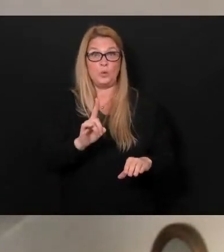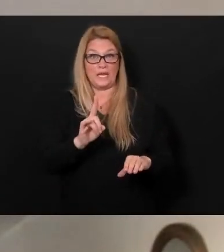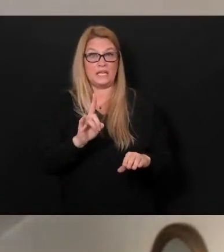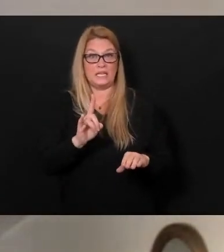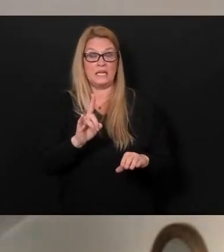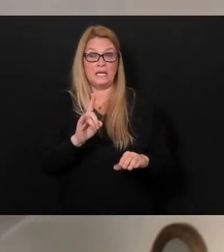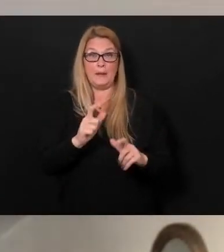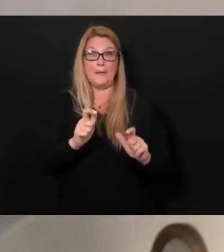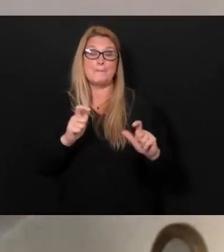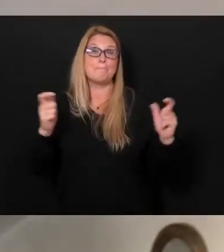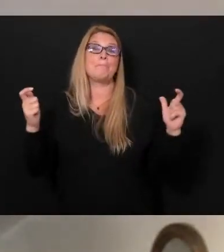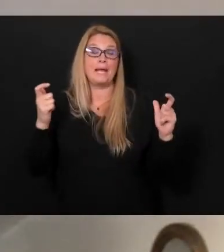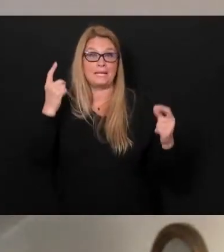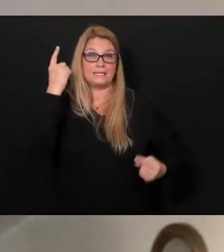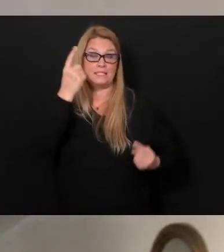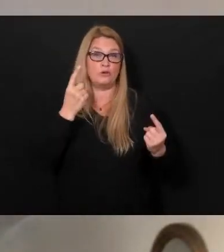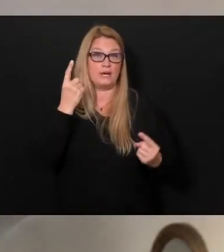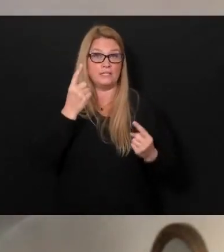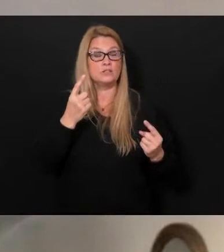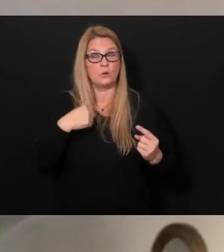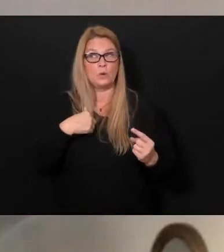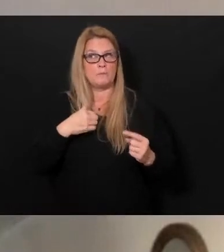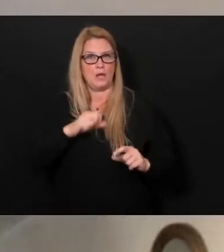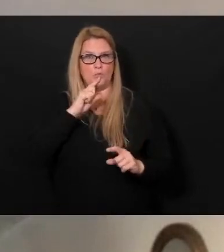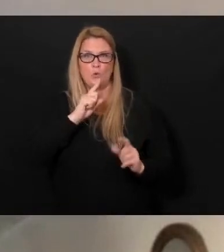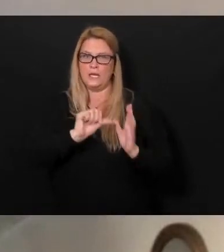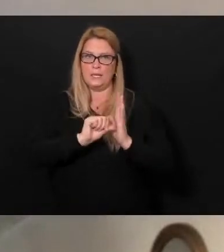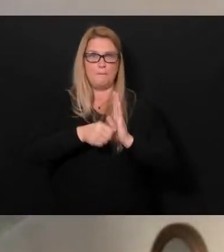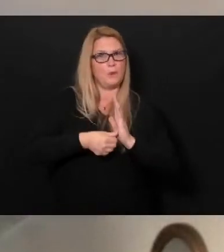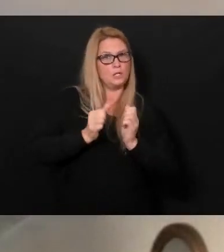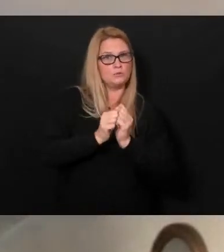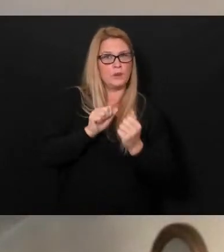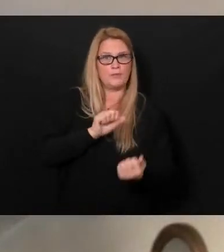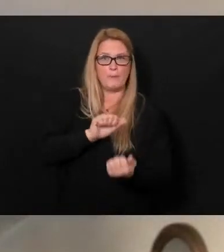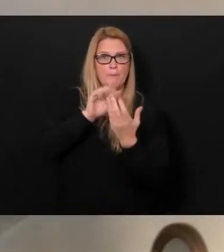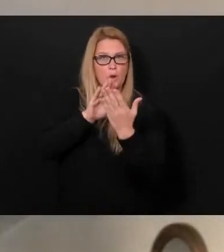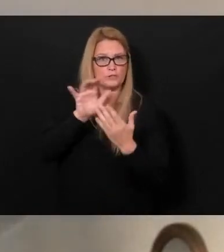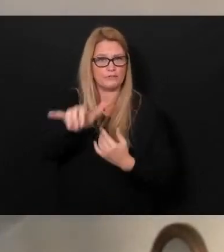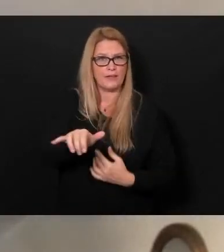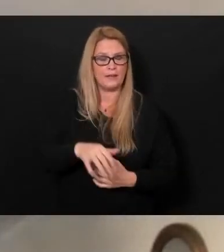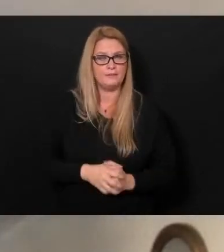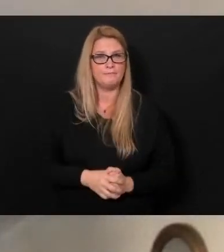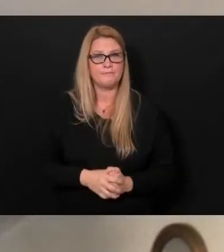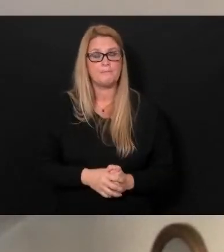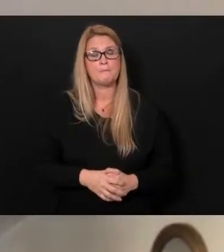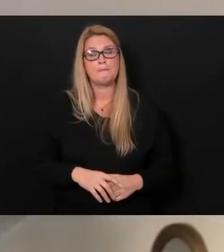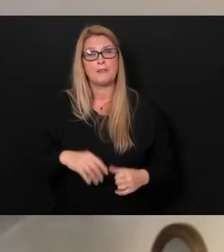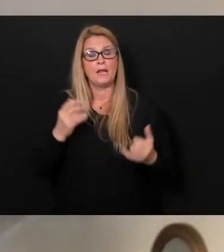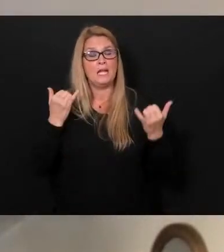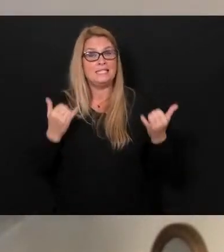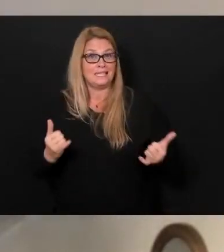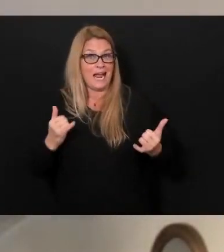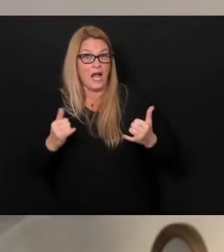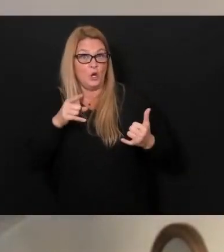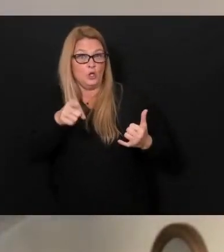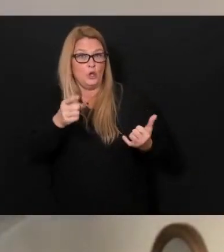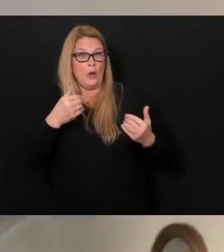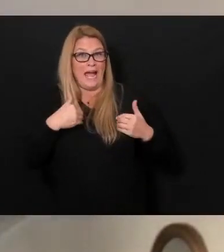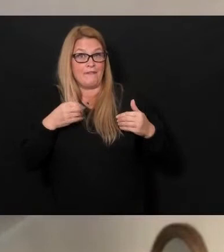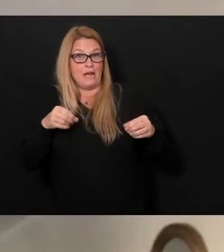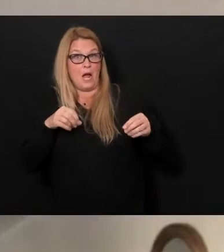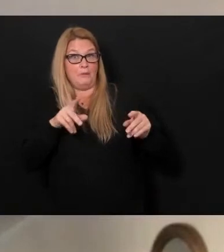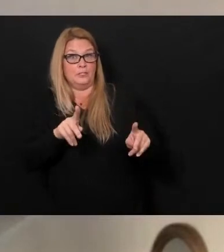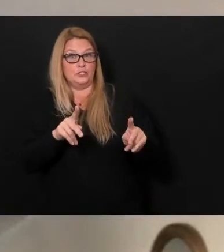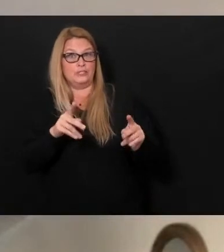very aggressive in pushing that. Now, as you get the opportunity to get a